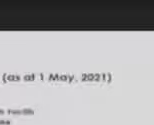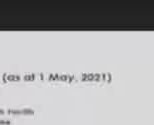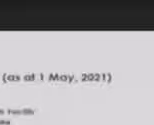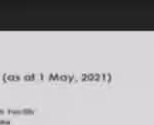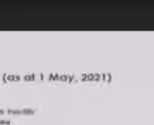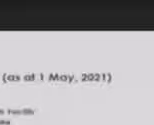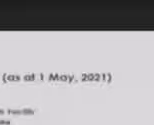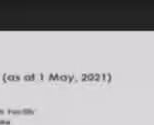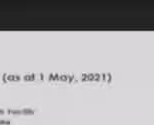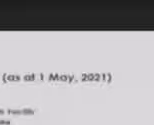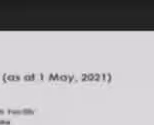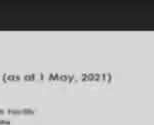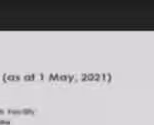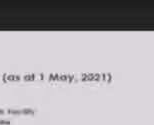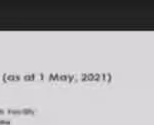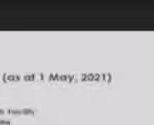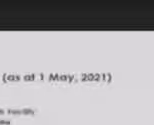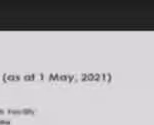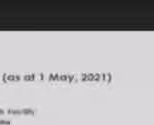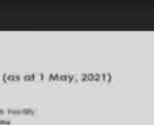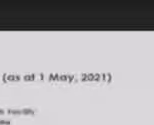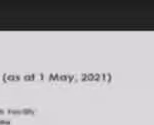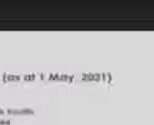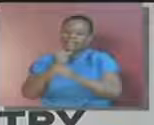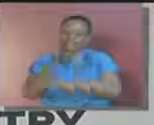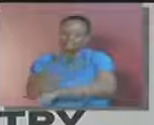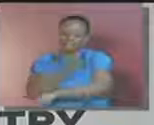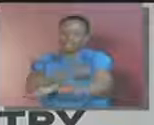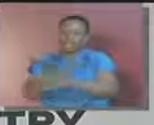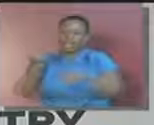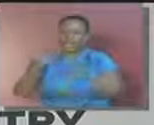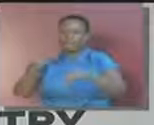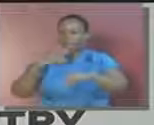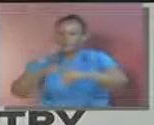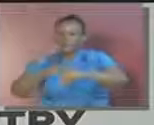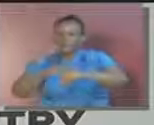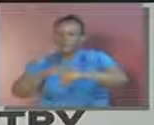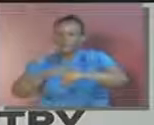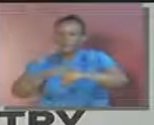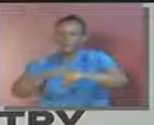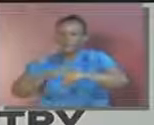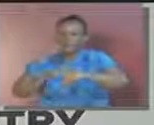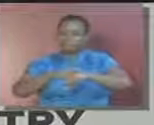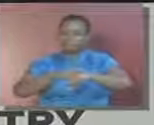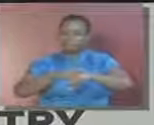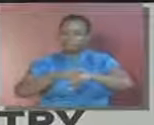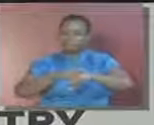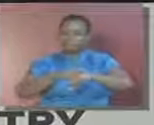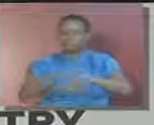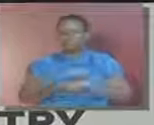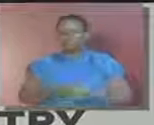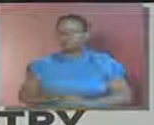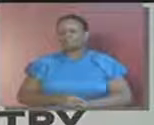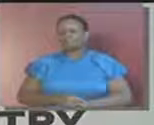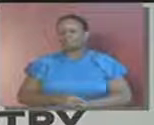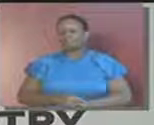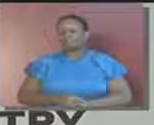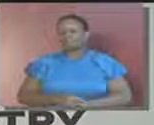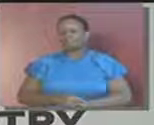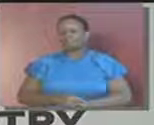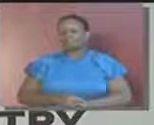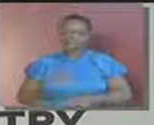be disappointed. A note on how to work the system. Once you